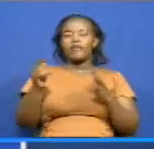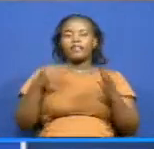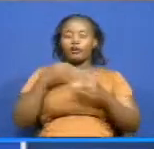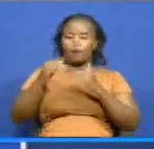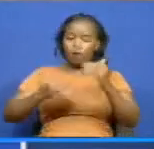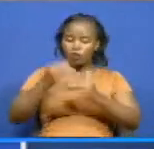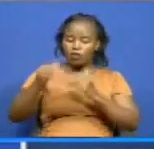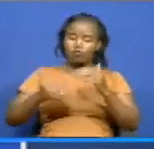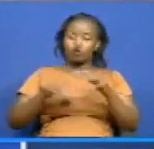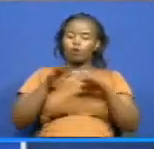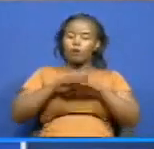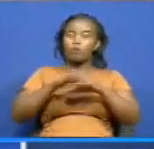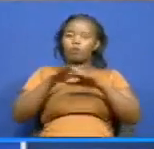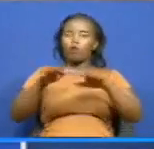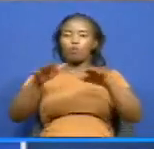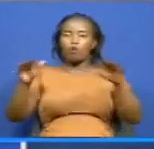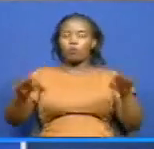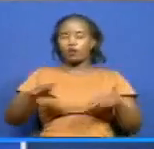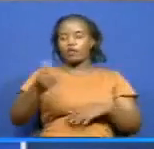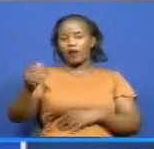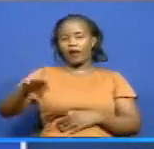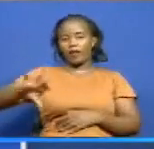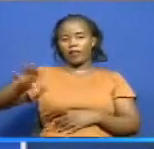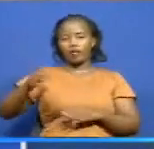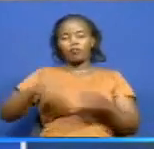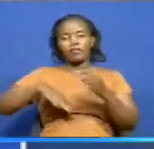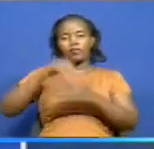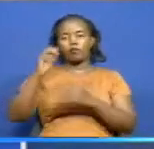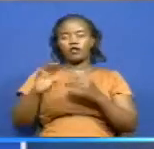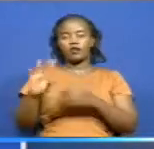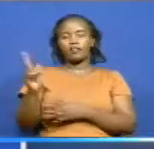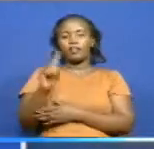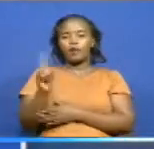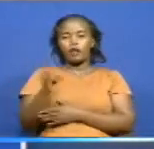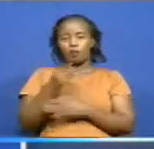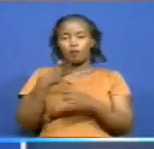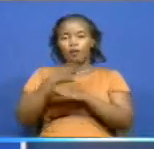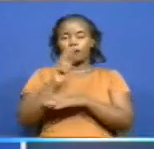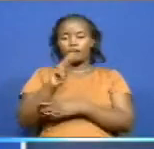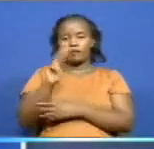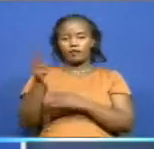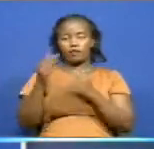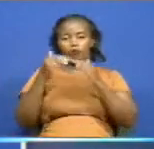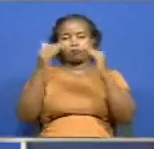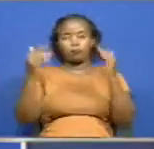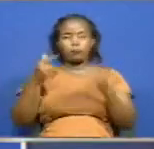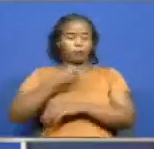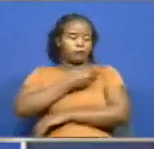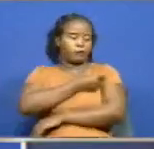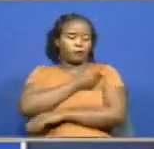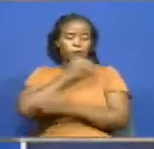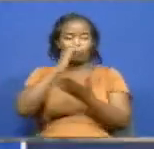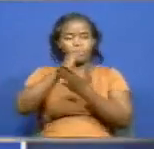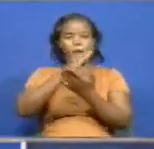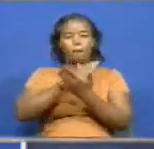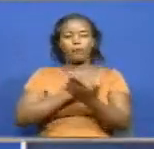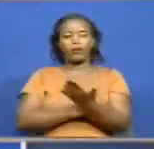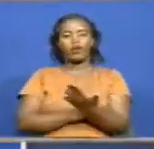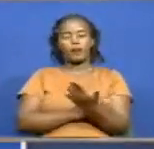to other counties outside Nairobi during the second phase of the vaccination program.